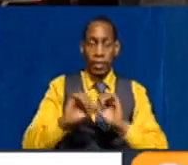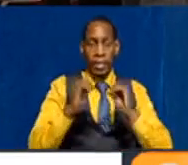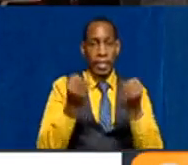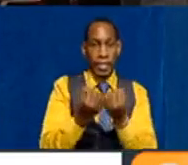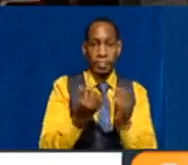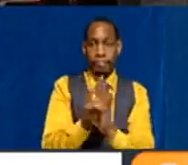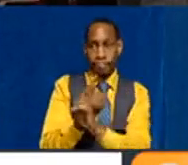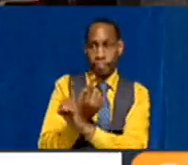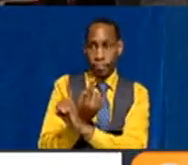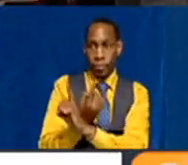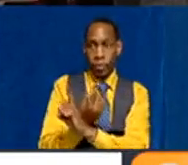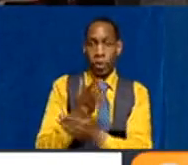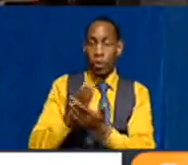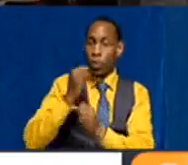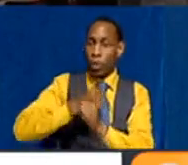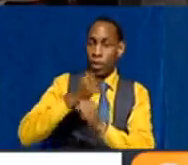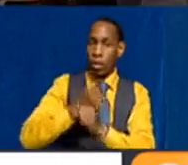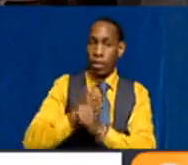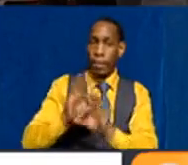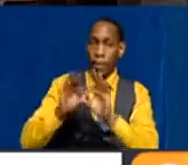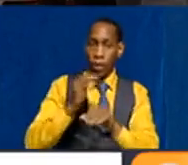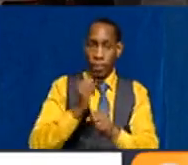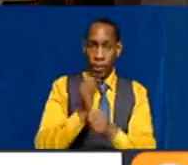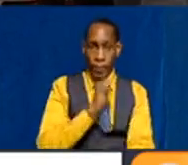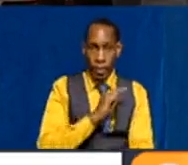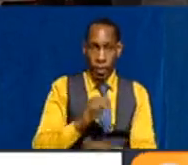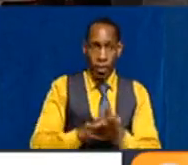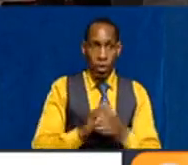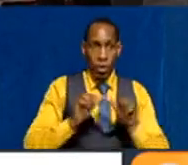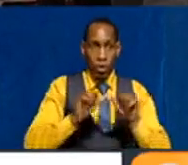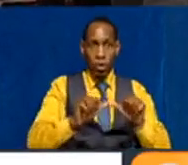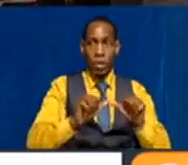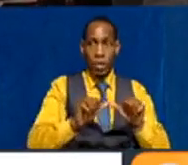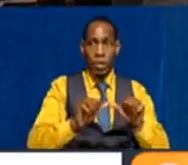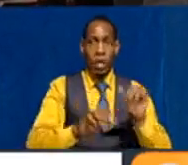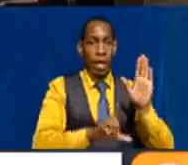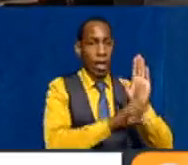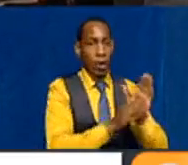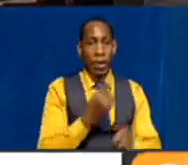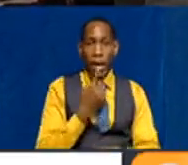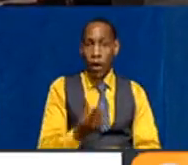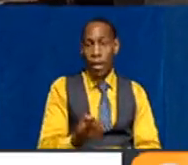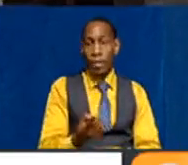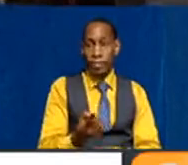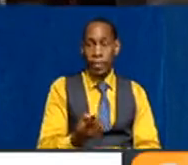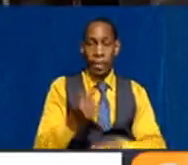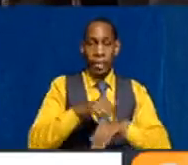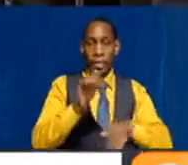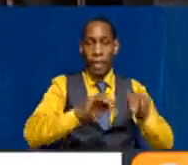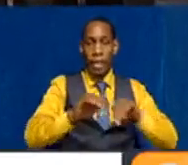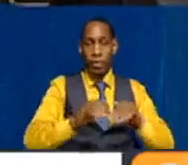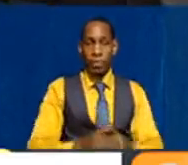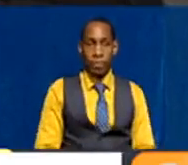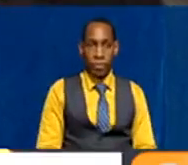agencies for the tremendous work they did in maintaining law and order during the election